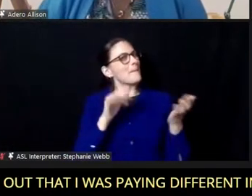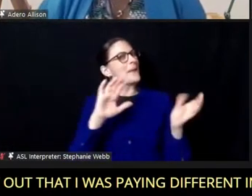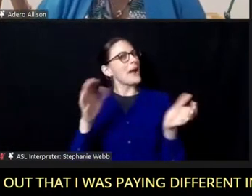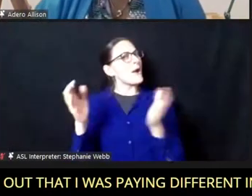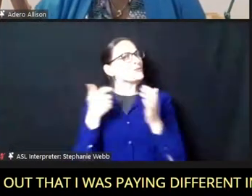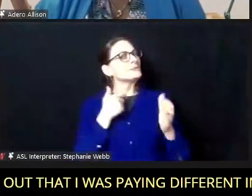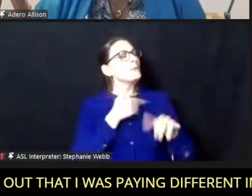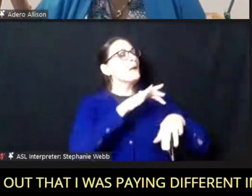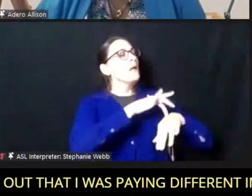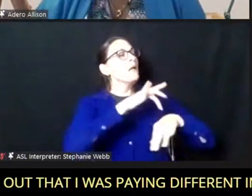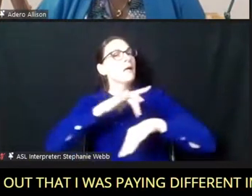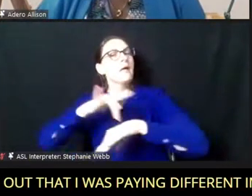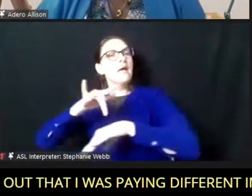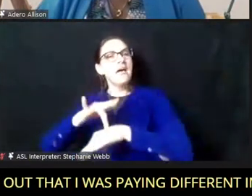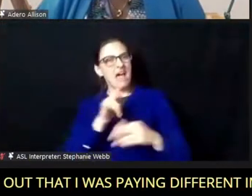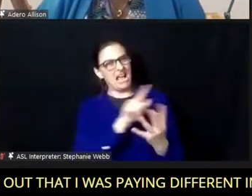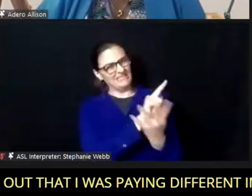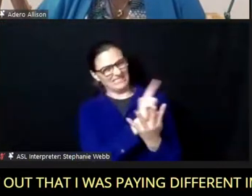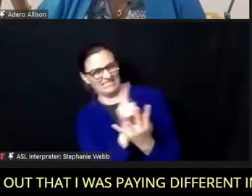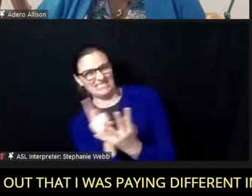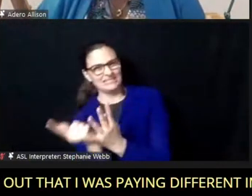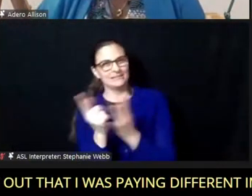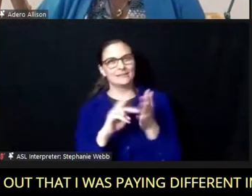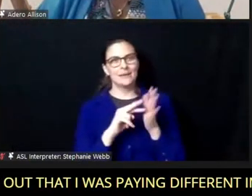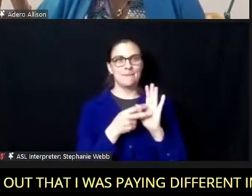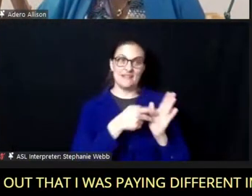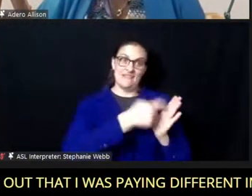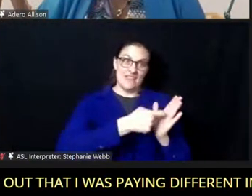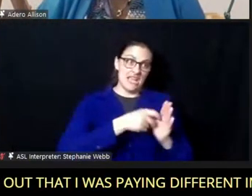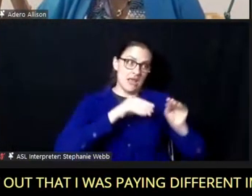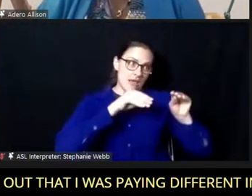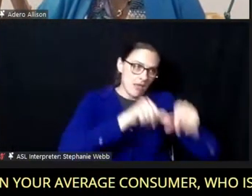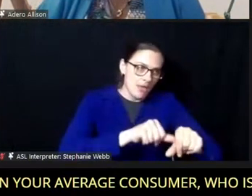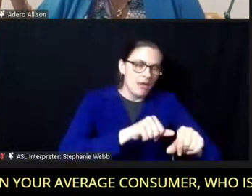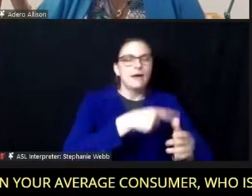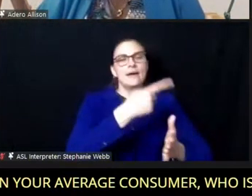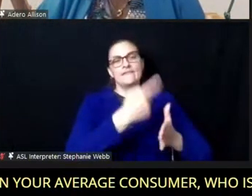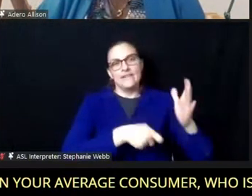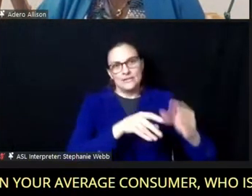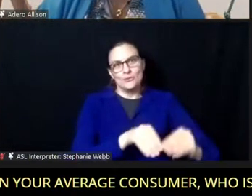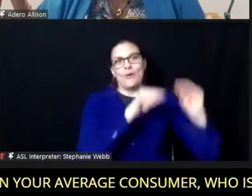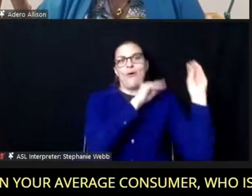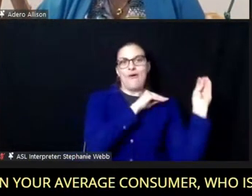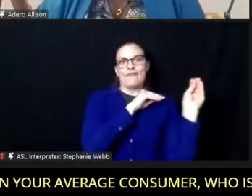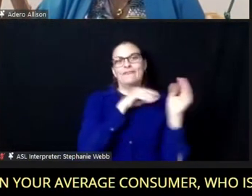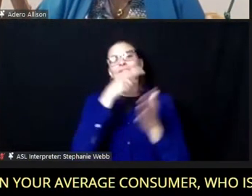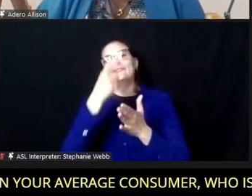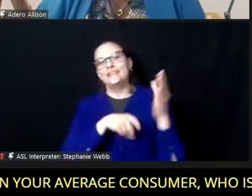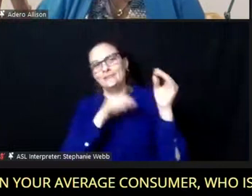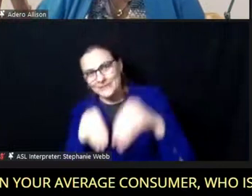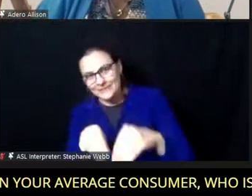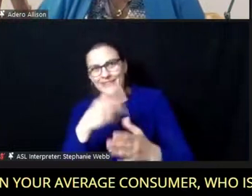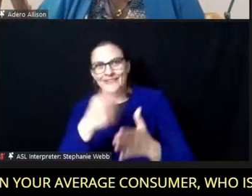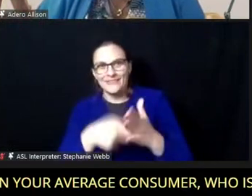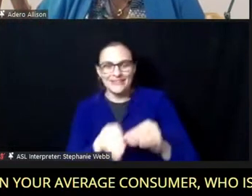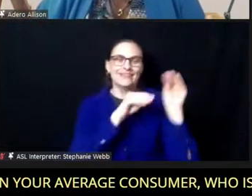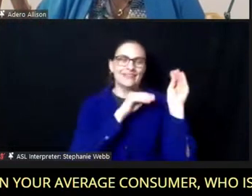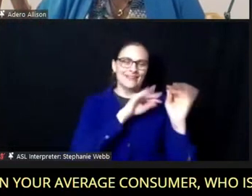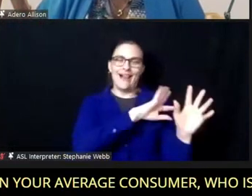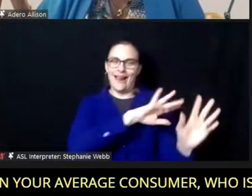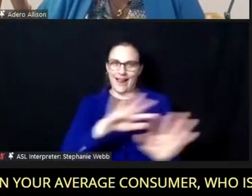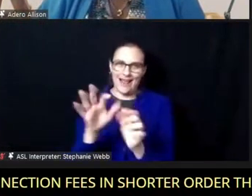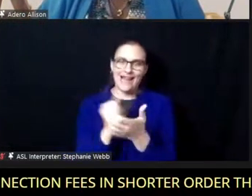Yes, it ended up being about accurate to call it about 50% more. Got it. Well, thank you for that.